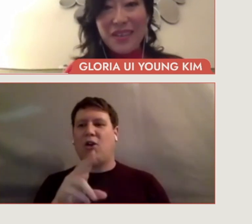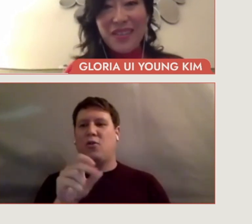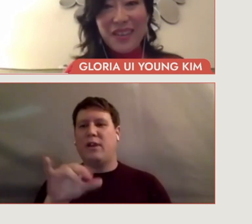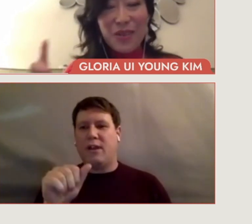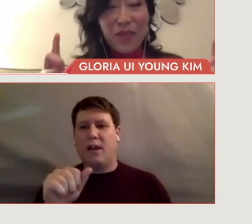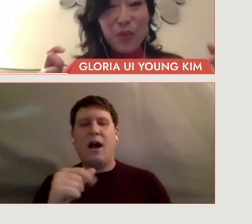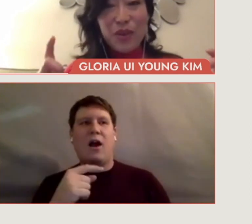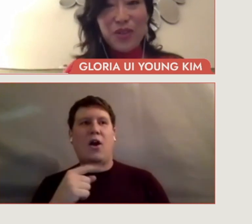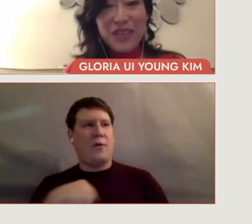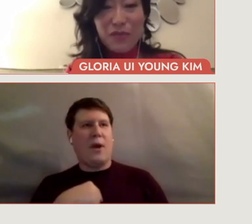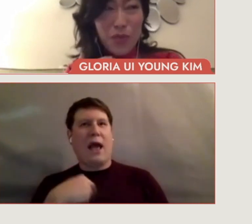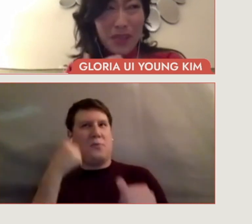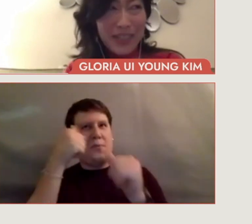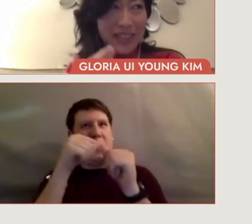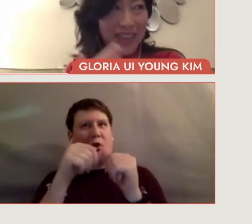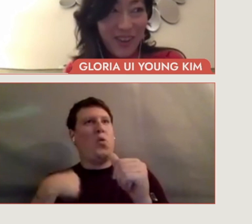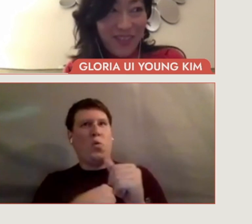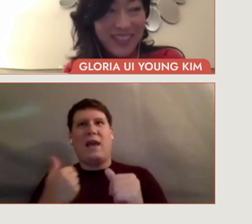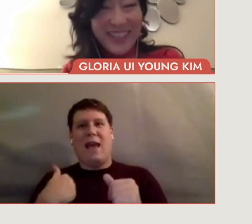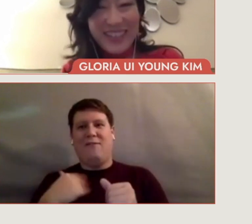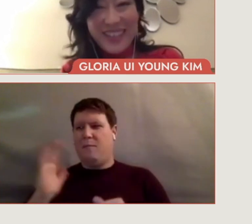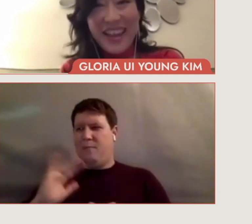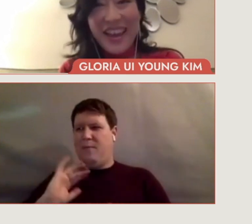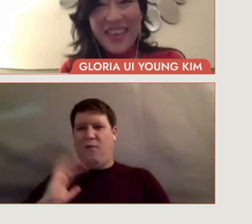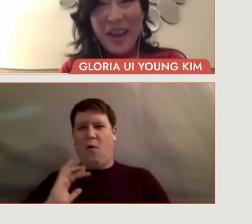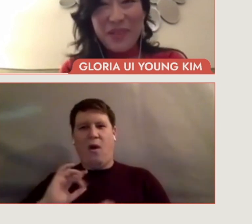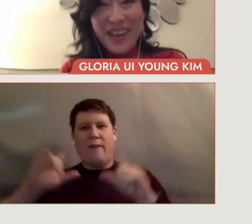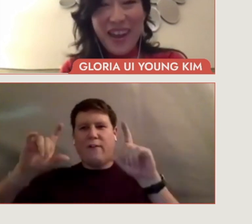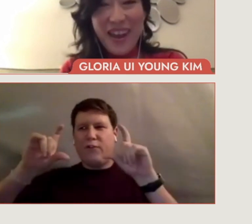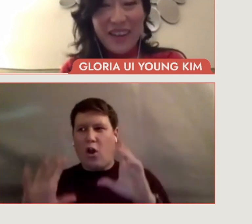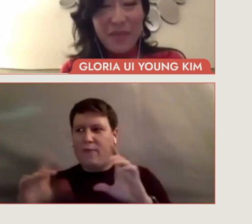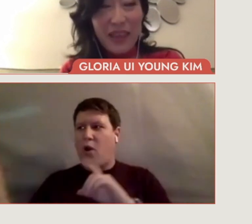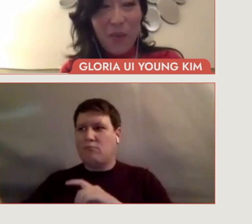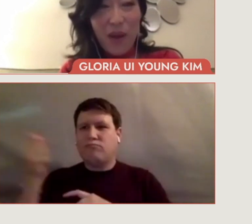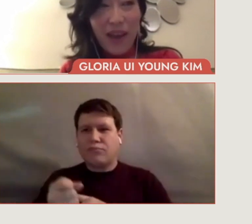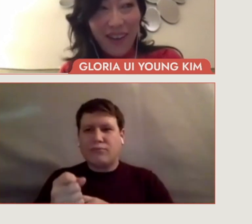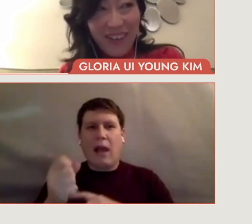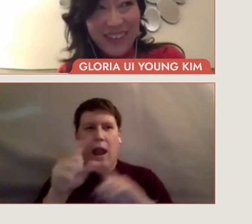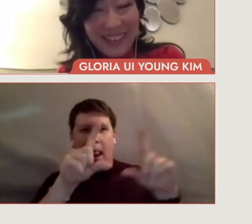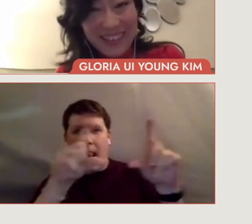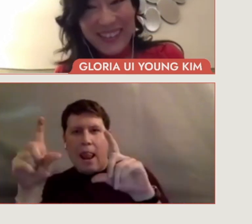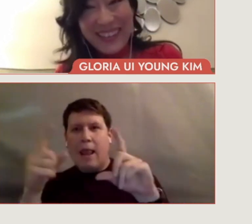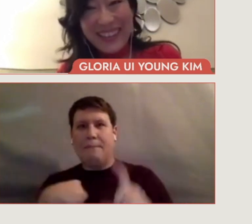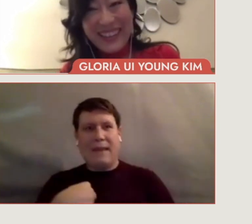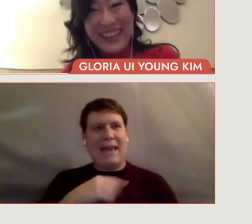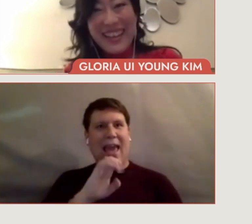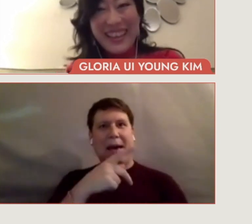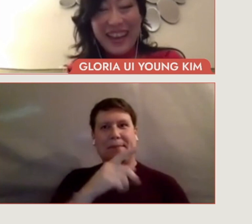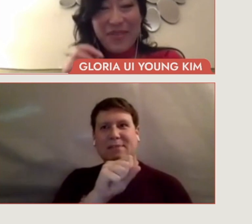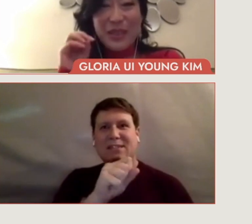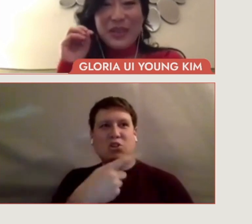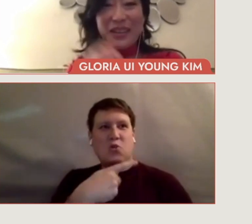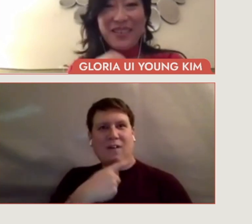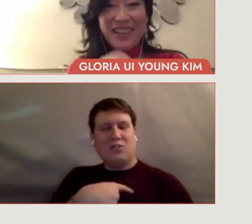and they took a few pictures of these really intense conversations that Epps and I would have, and I'd be like, wow.